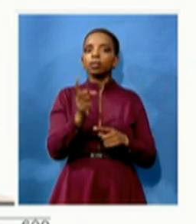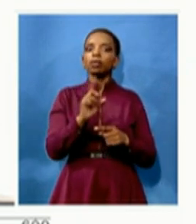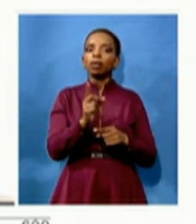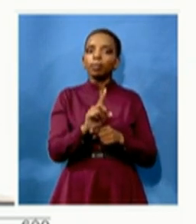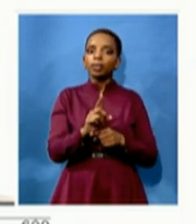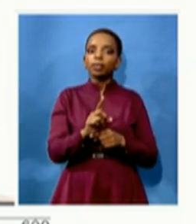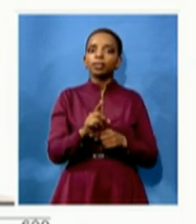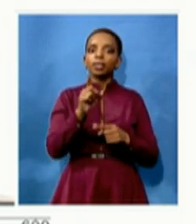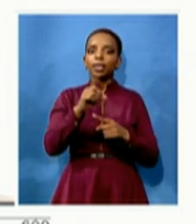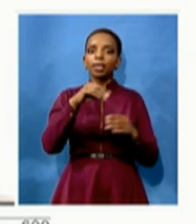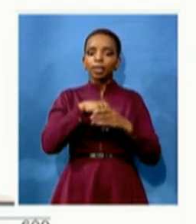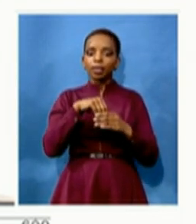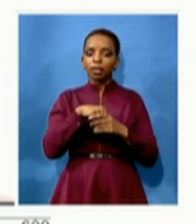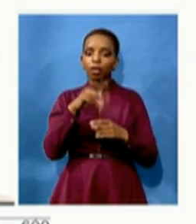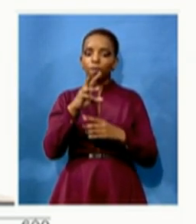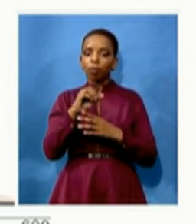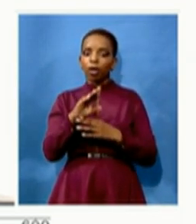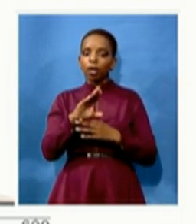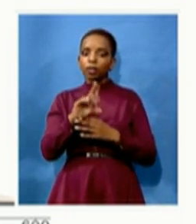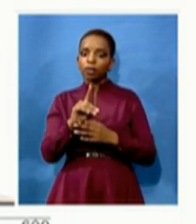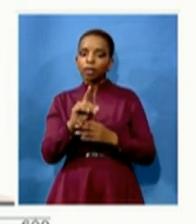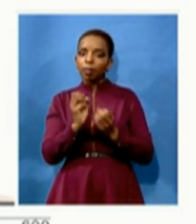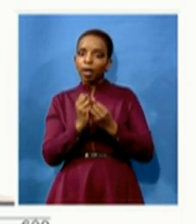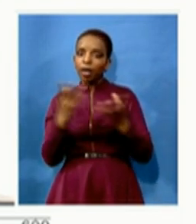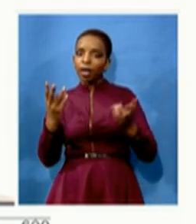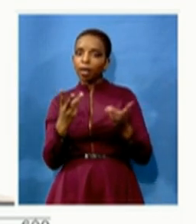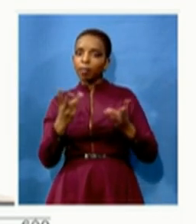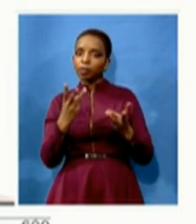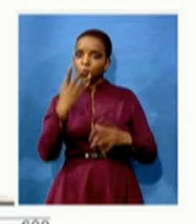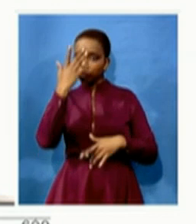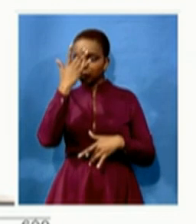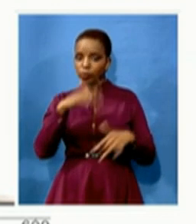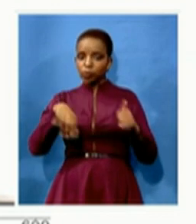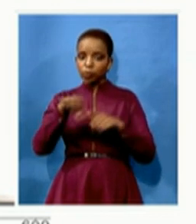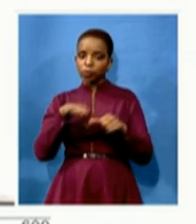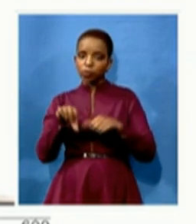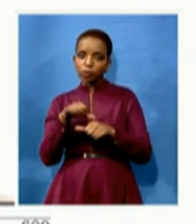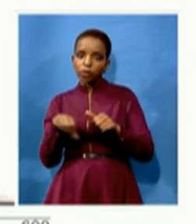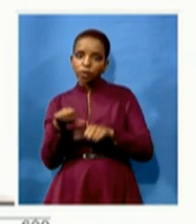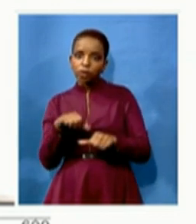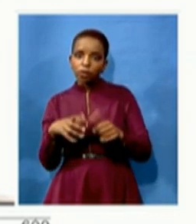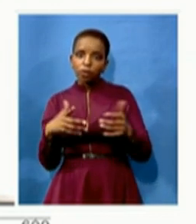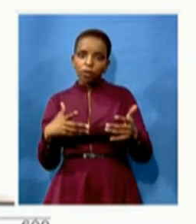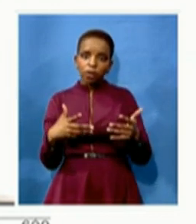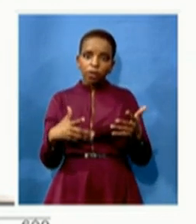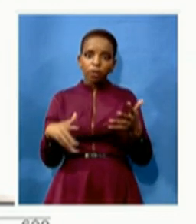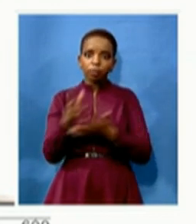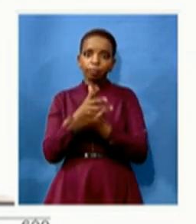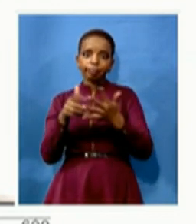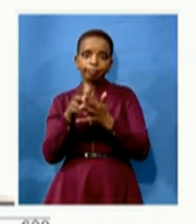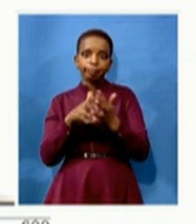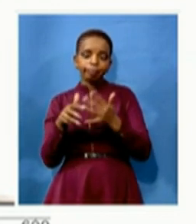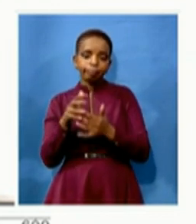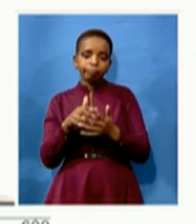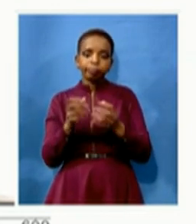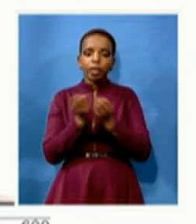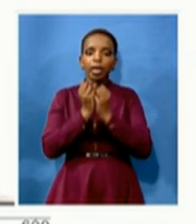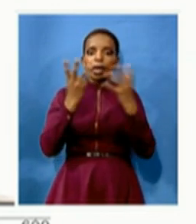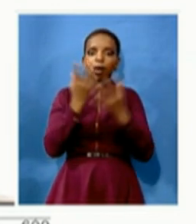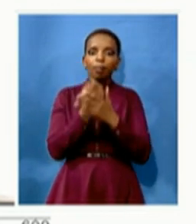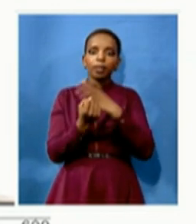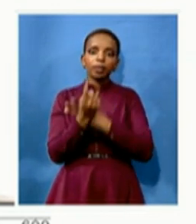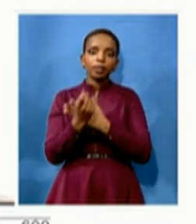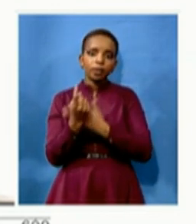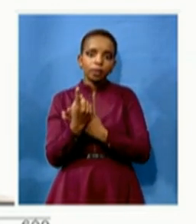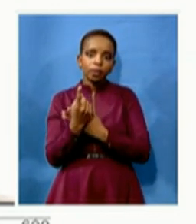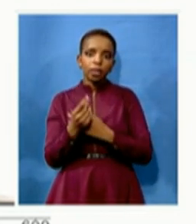social interactions and policy measures directly targeting these local social interactions versus travel restrictions, for example. One of the